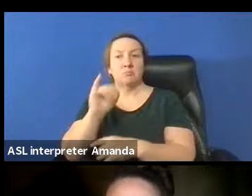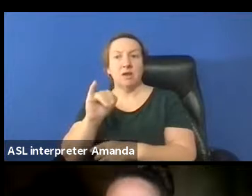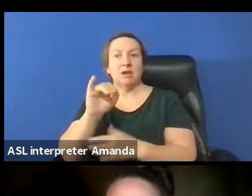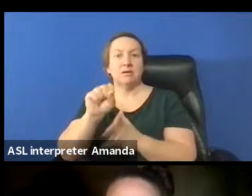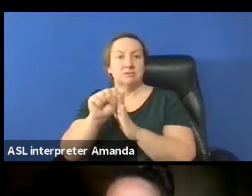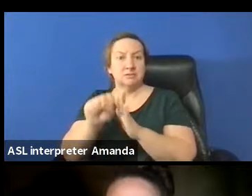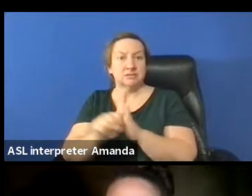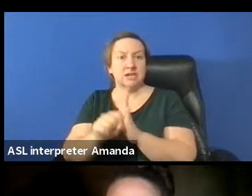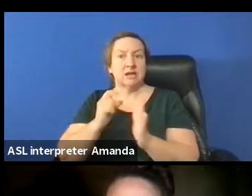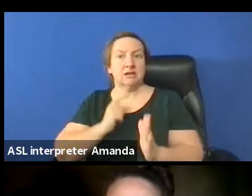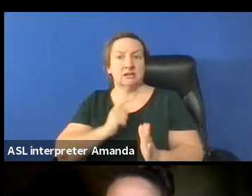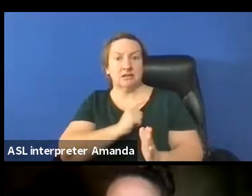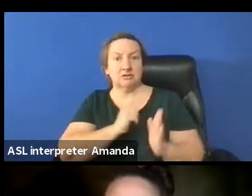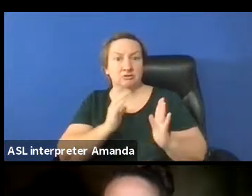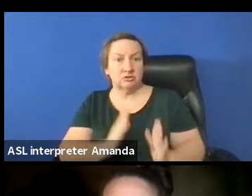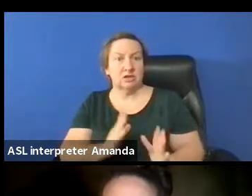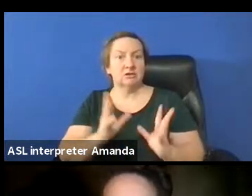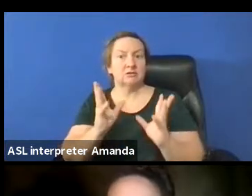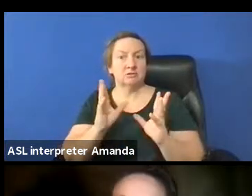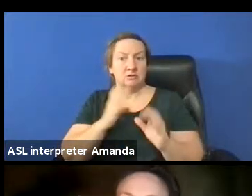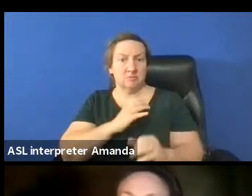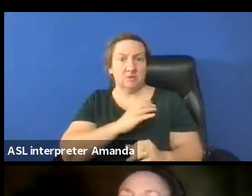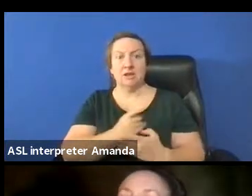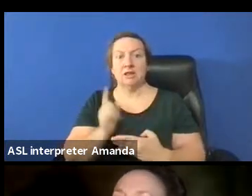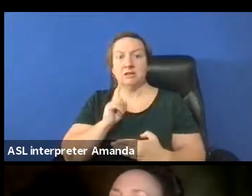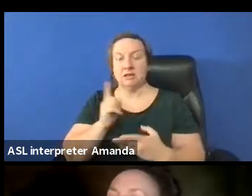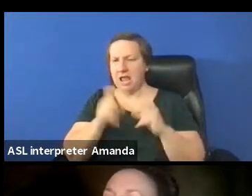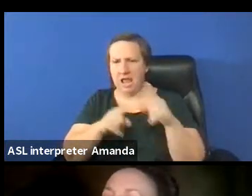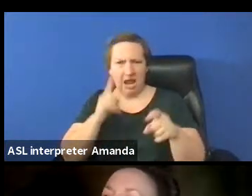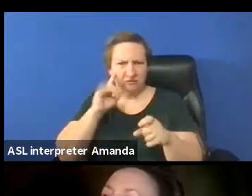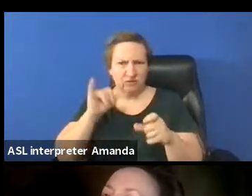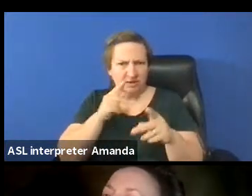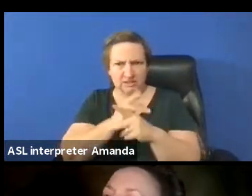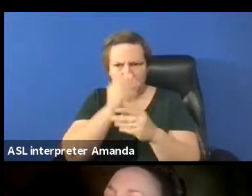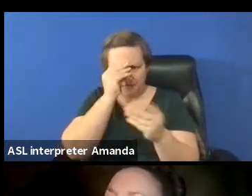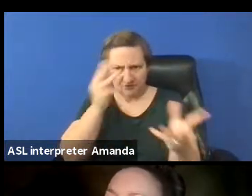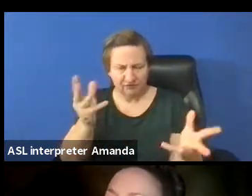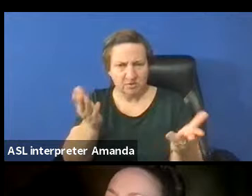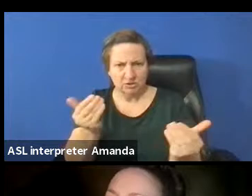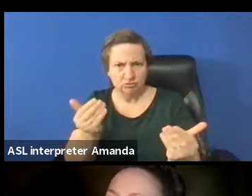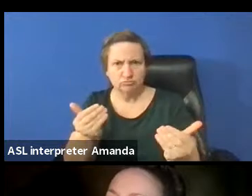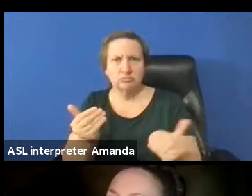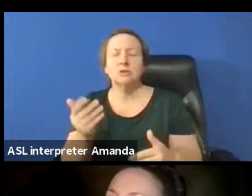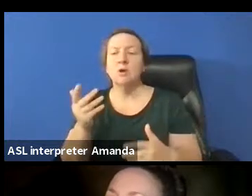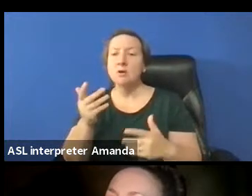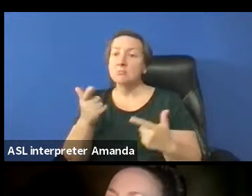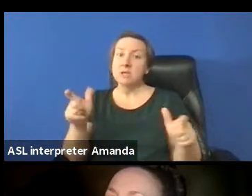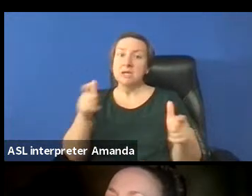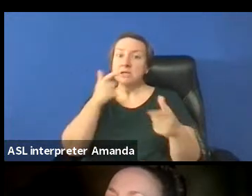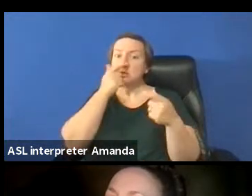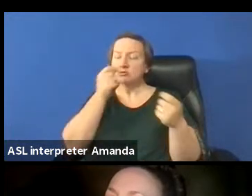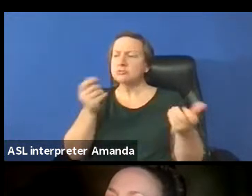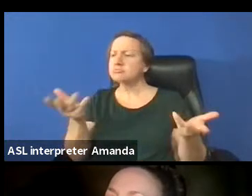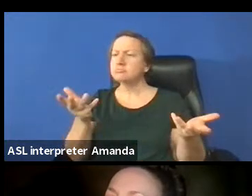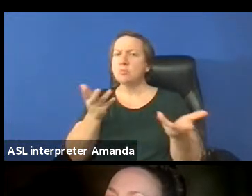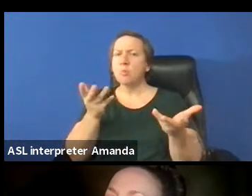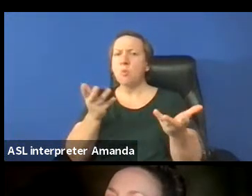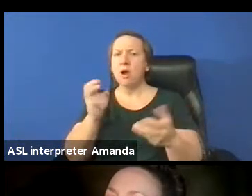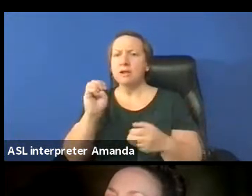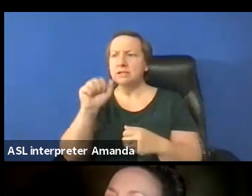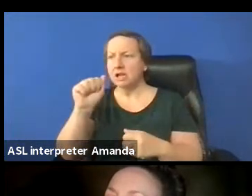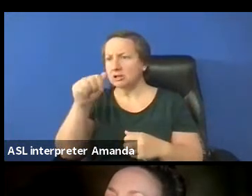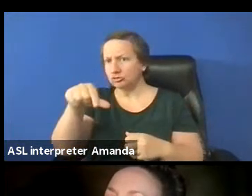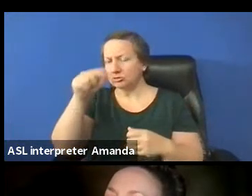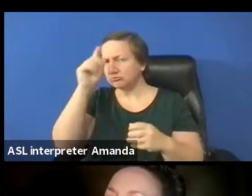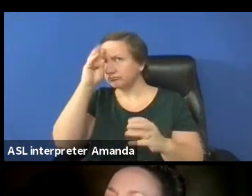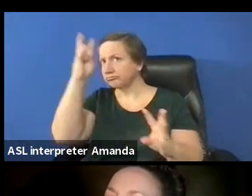week. They're asking for this type of information. So there's a significant interest as to what the EAG comes up with